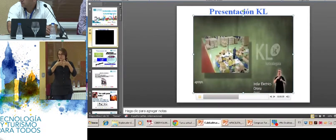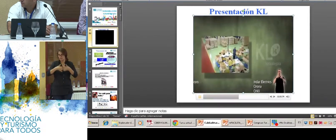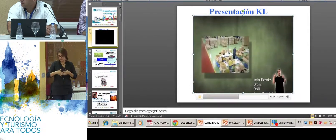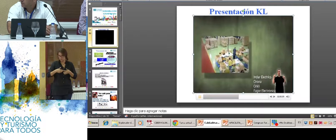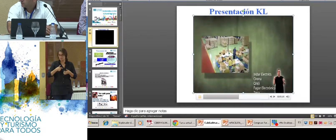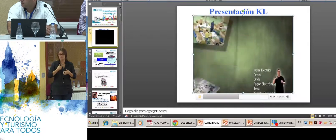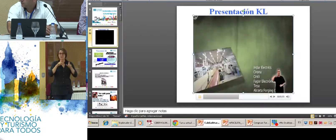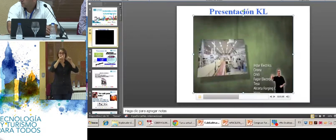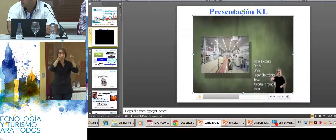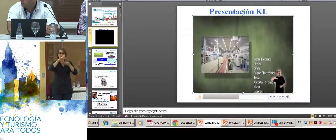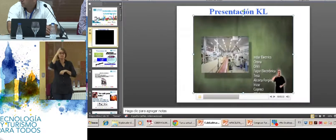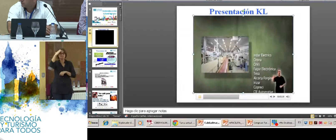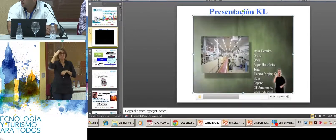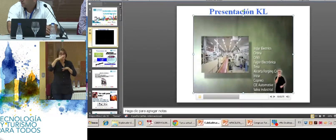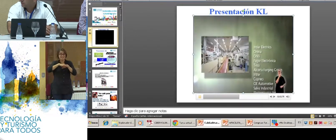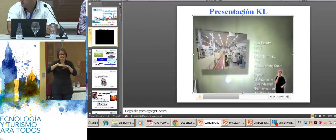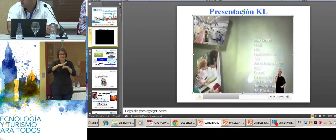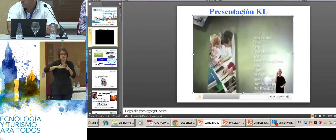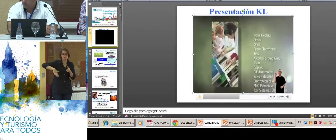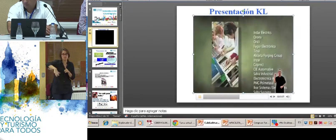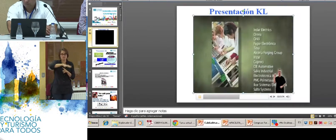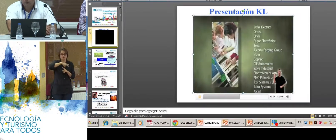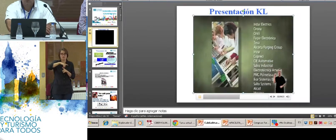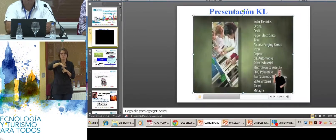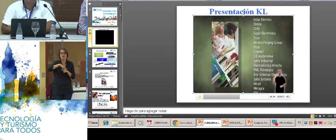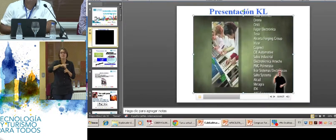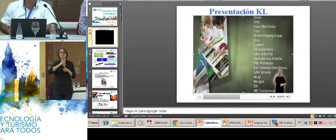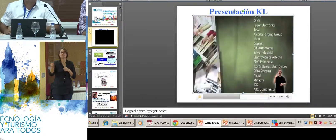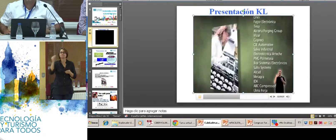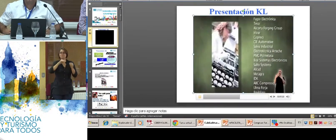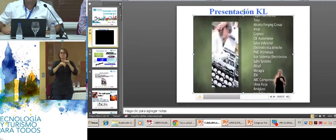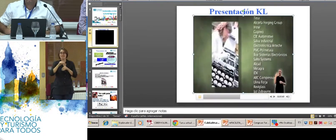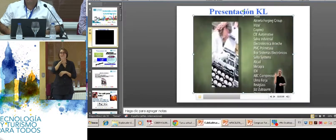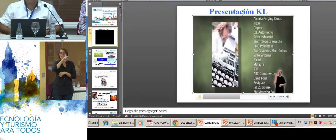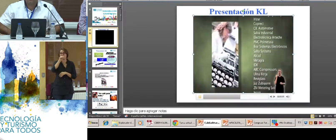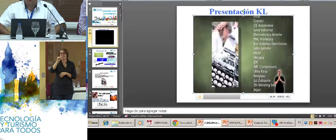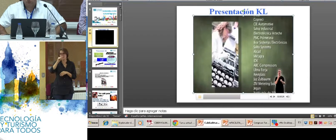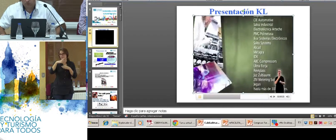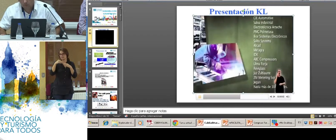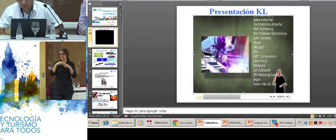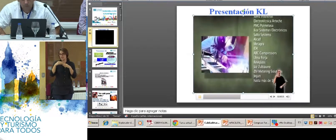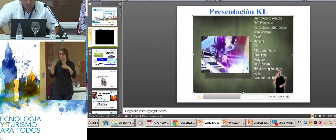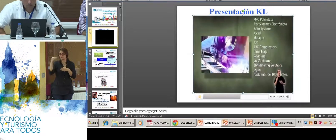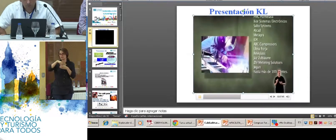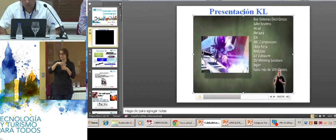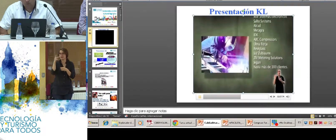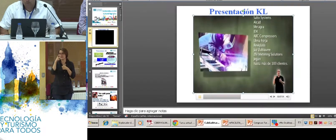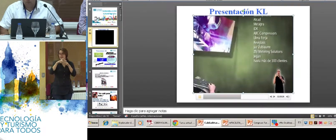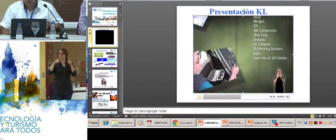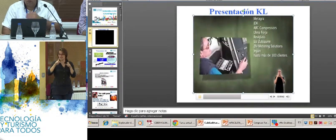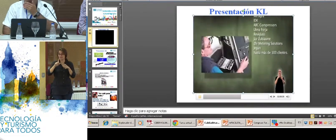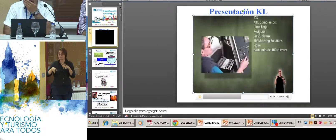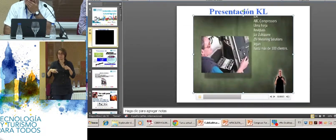And empresas del tejido the empresarial del main territorio fiber forman of parte de los 100 employment in our clientes que trabajan con territory Cadea is Legalla y contribuyendo part con su of fin the,